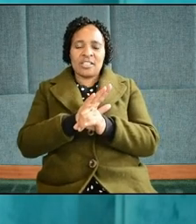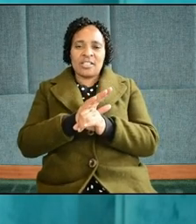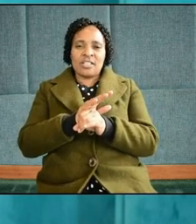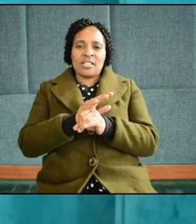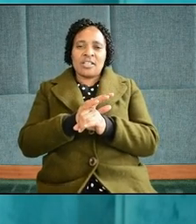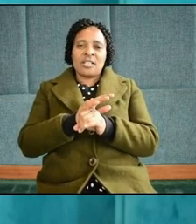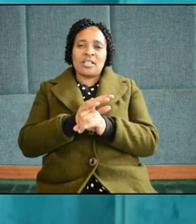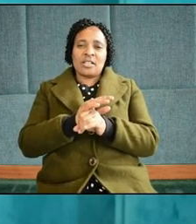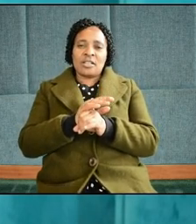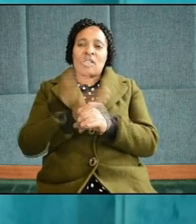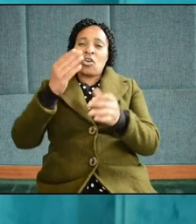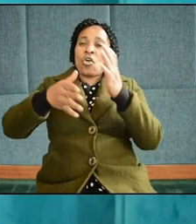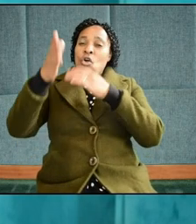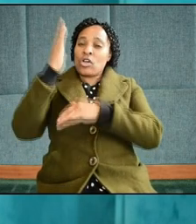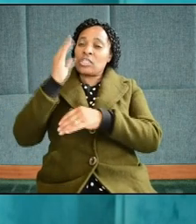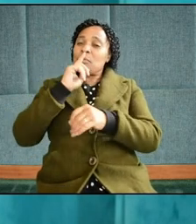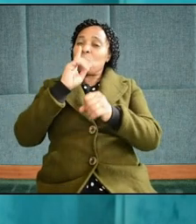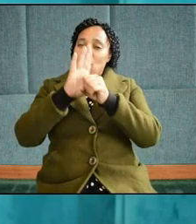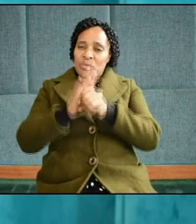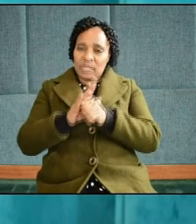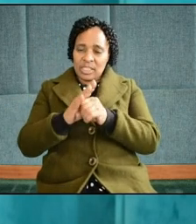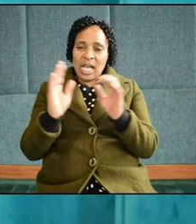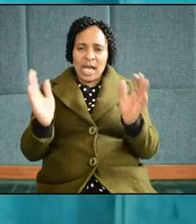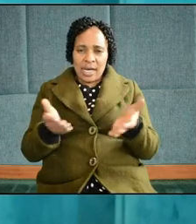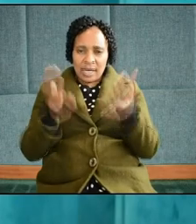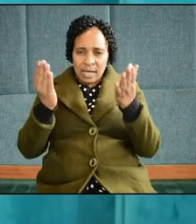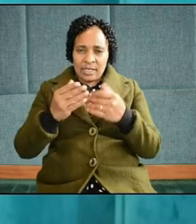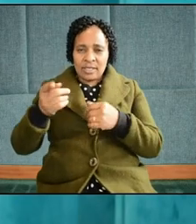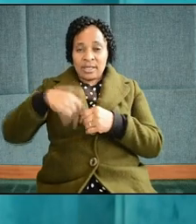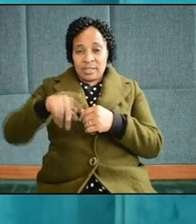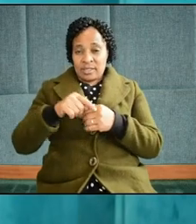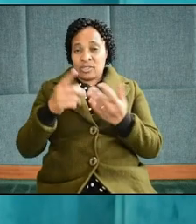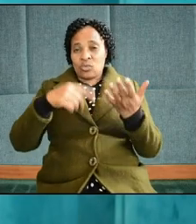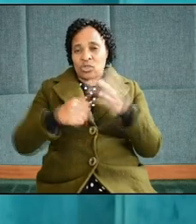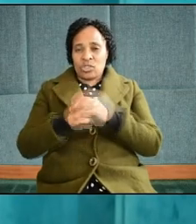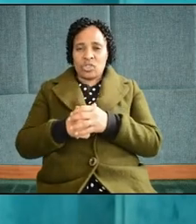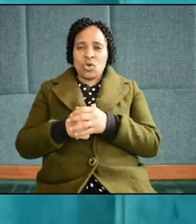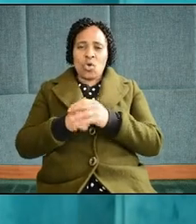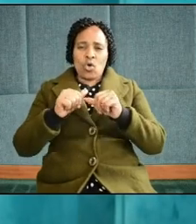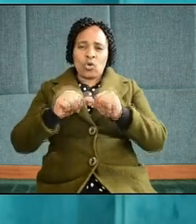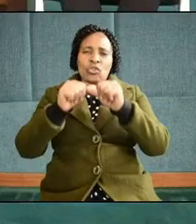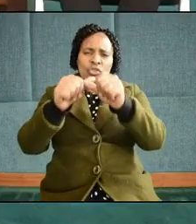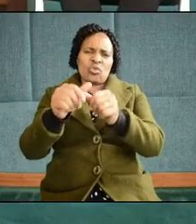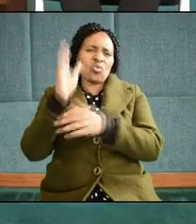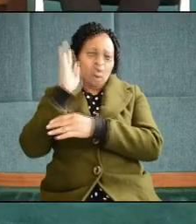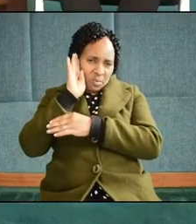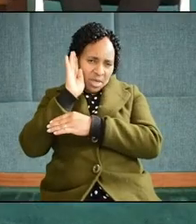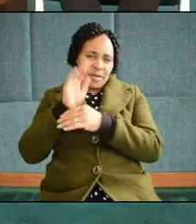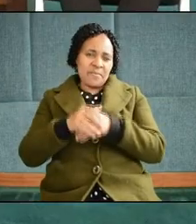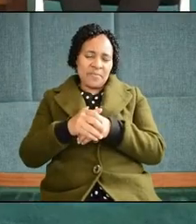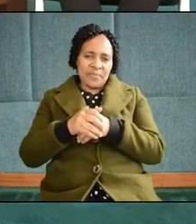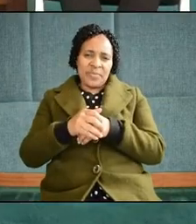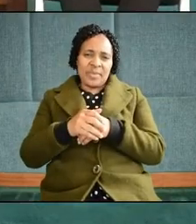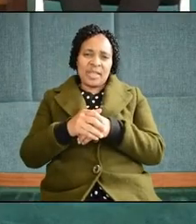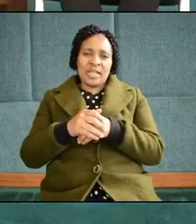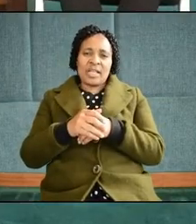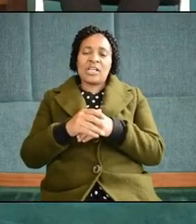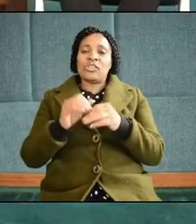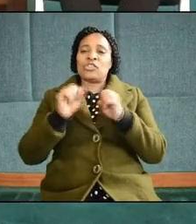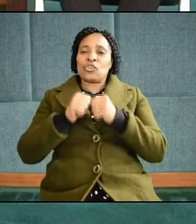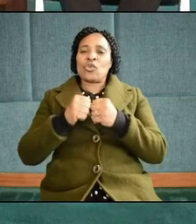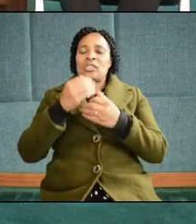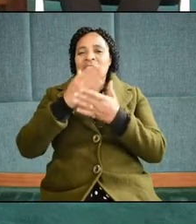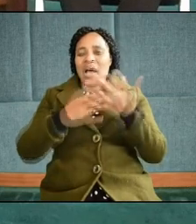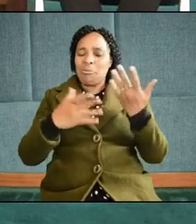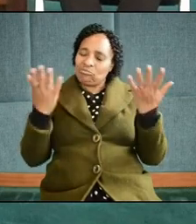of God's promises, I'd encourage us to keep obeying. Yeah. And some may trust in